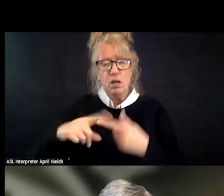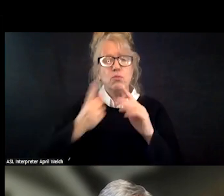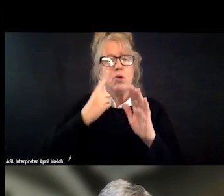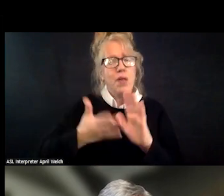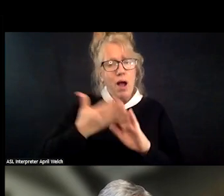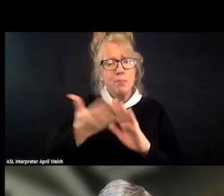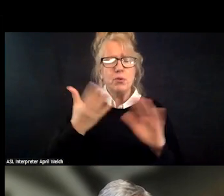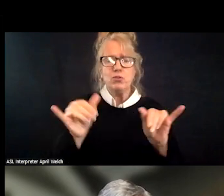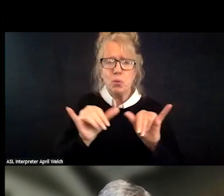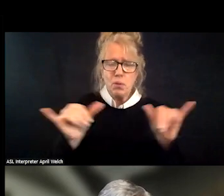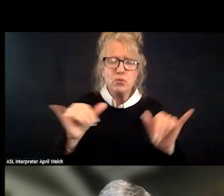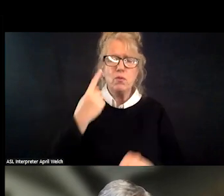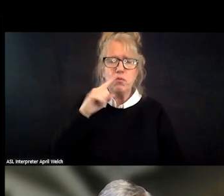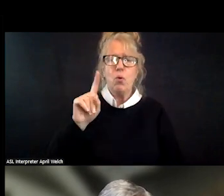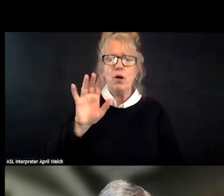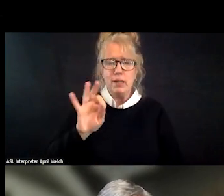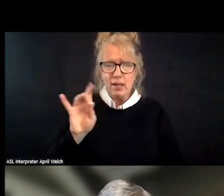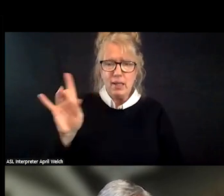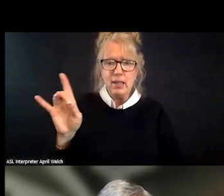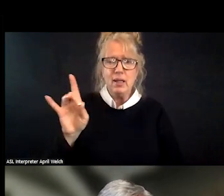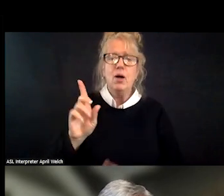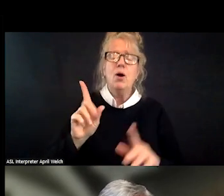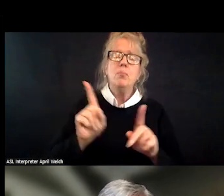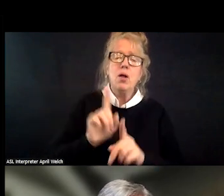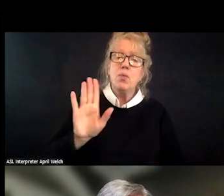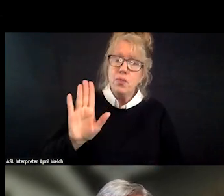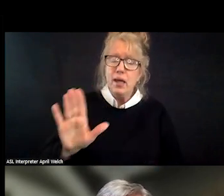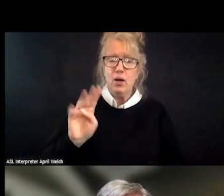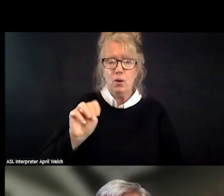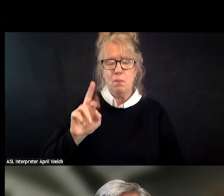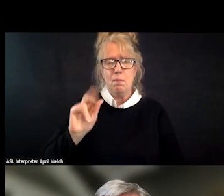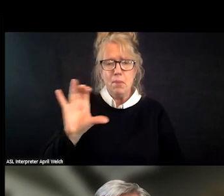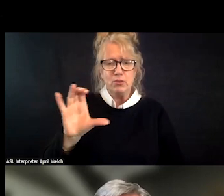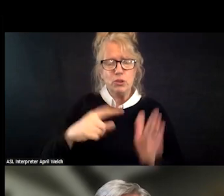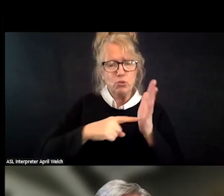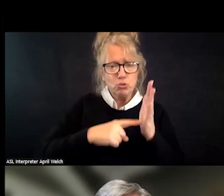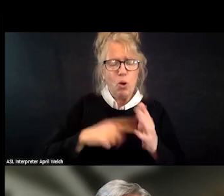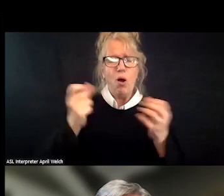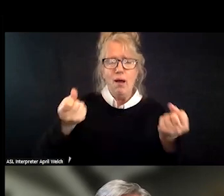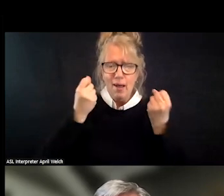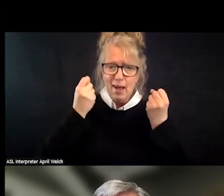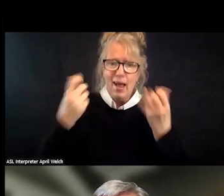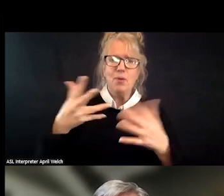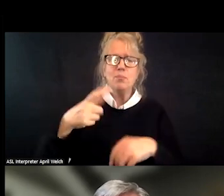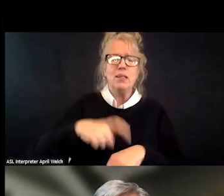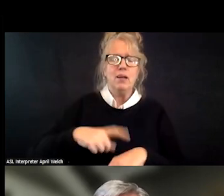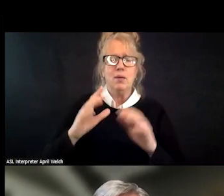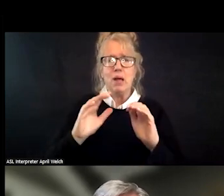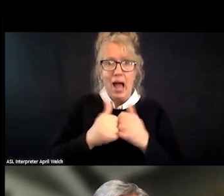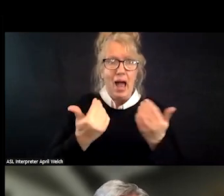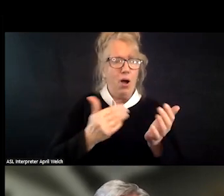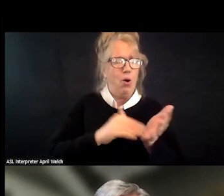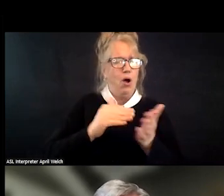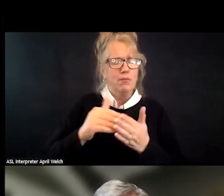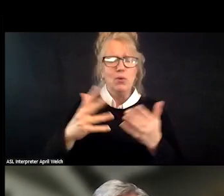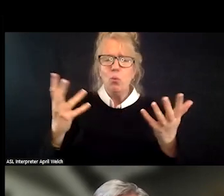for a 988, it also has their metrics on how many times, how often, what